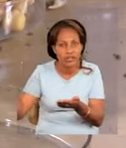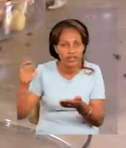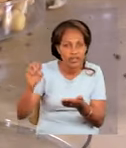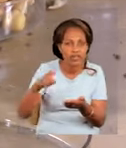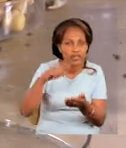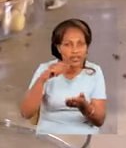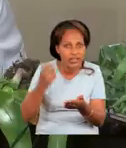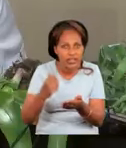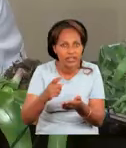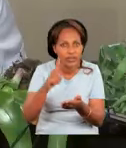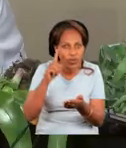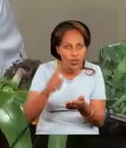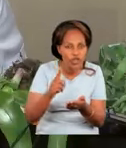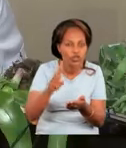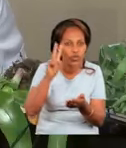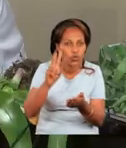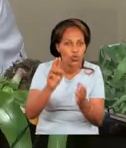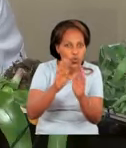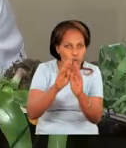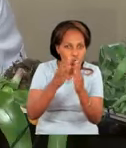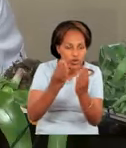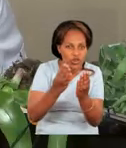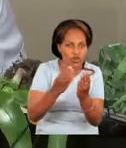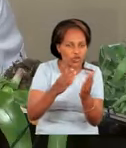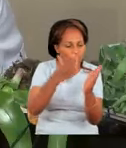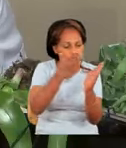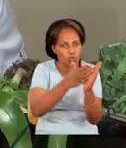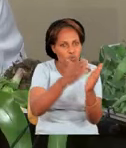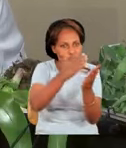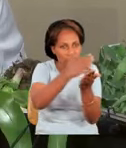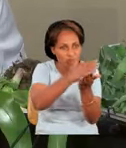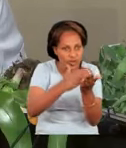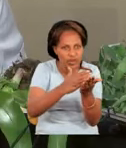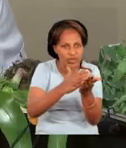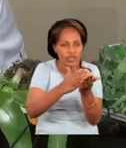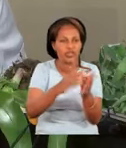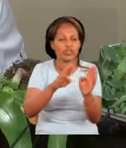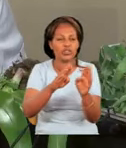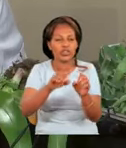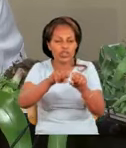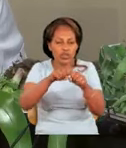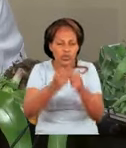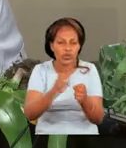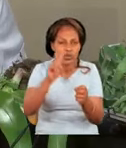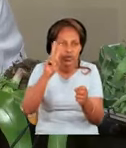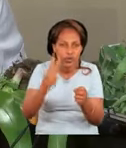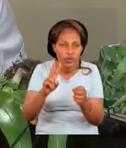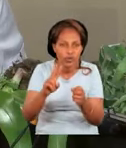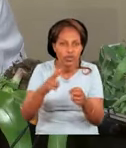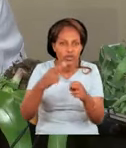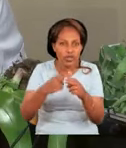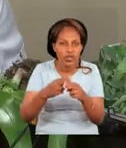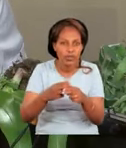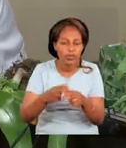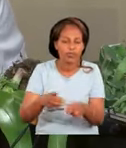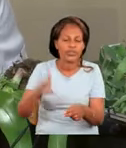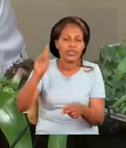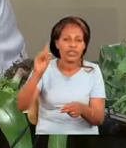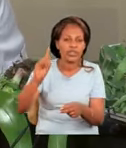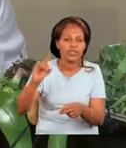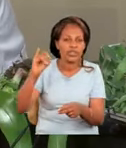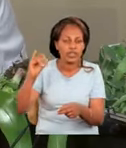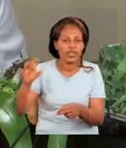one seed contains two cotyledons attached together, we call that seed a dicotyledonous